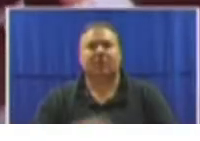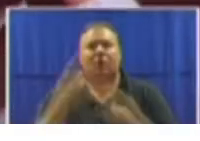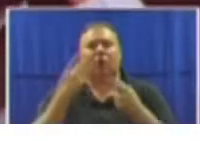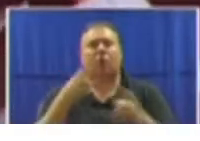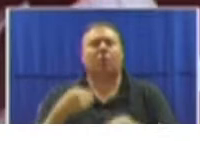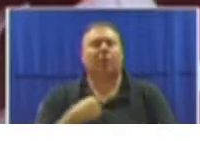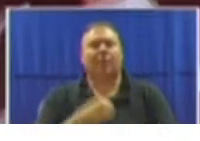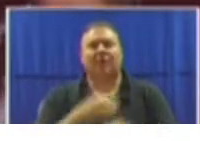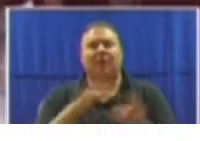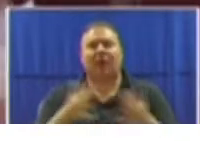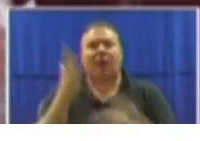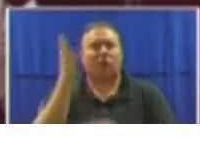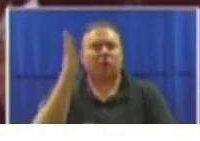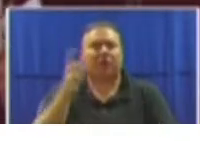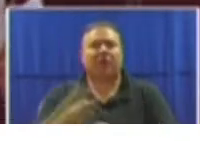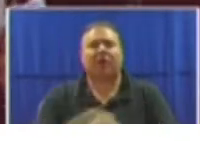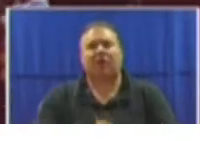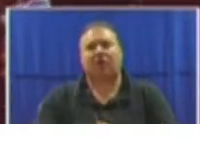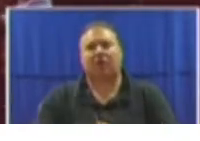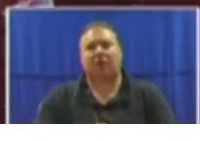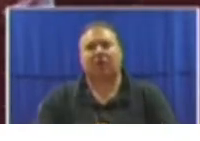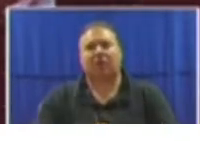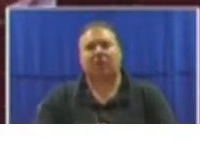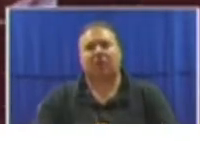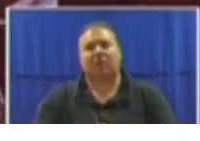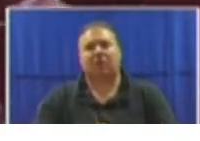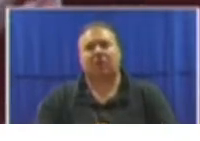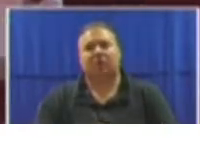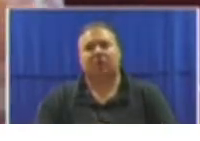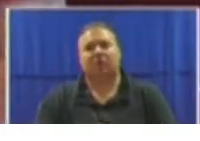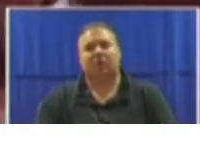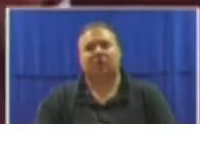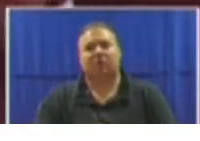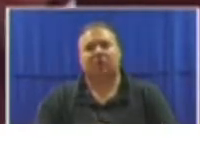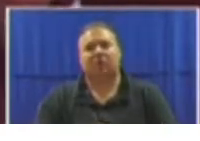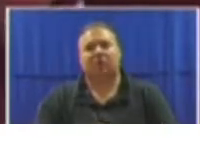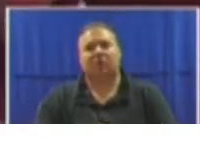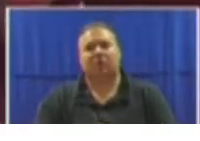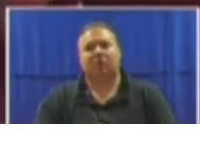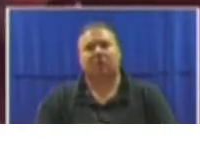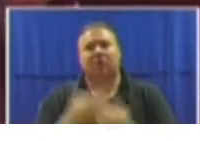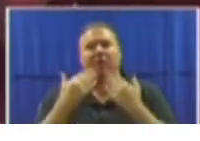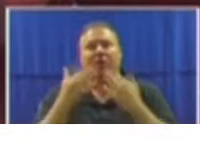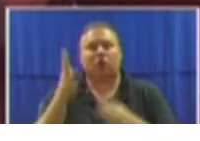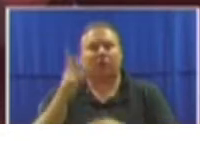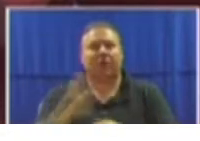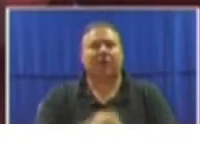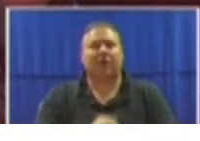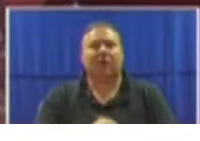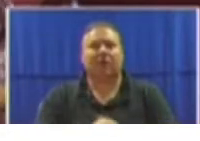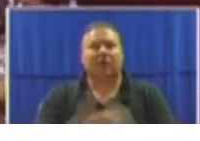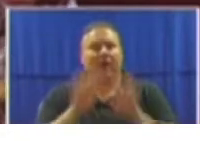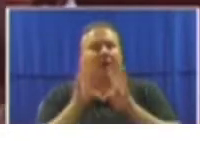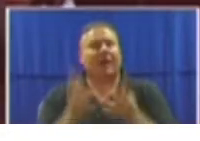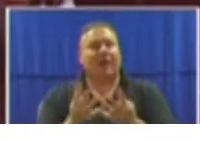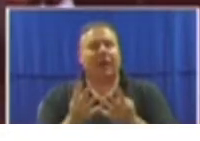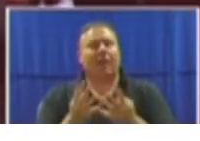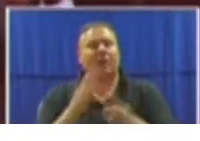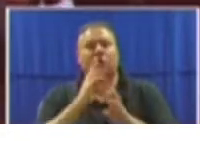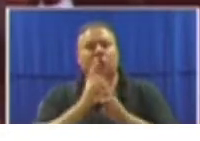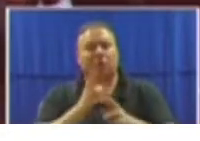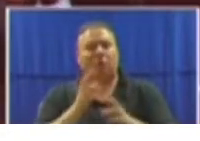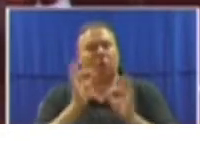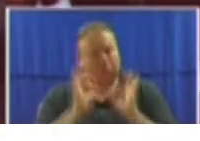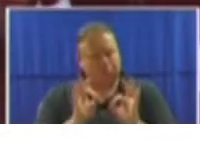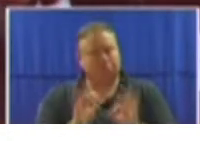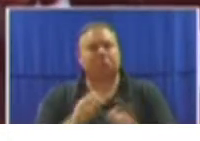the speaker. Please allow the speaker. Thank you, Speaker. This cabinet has responded efficiently to